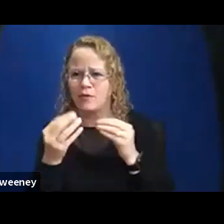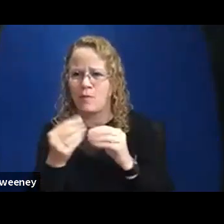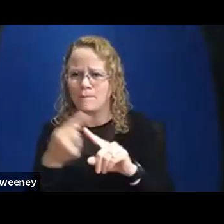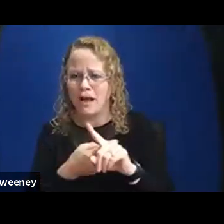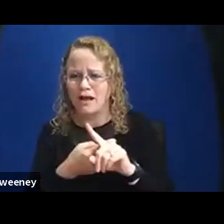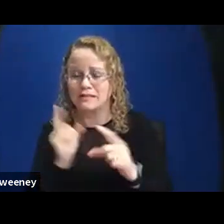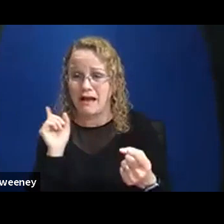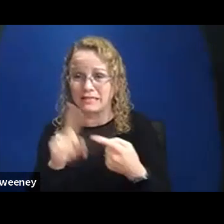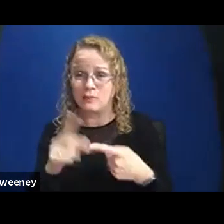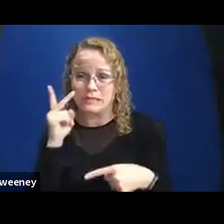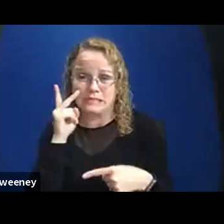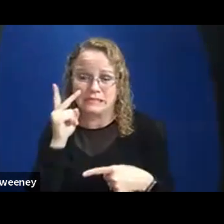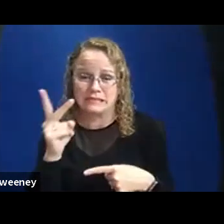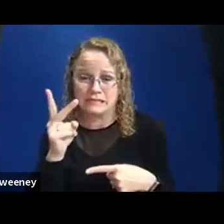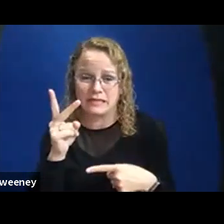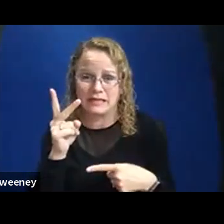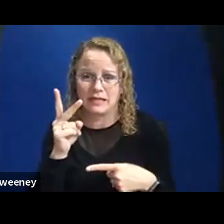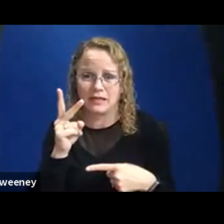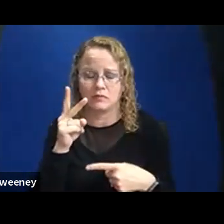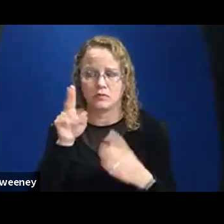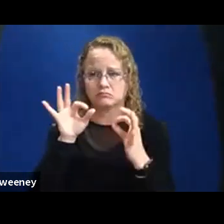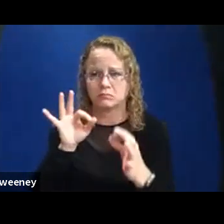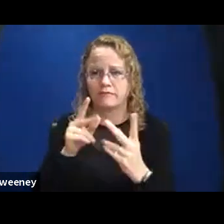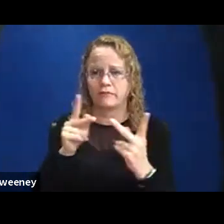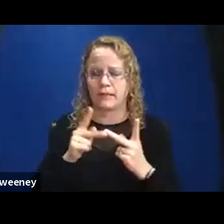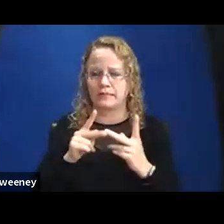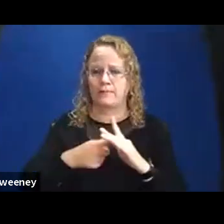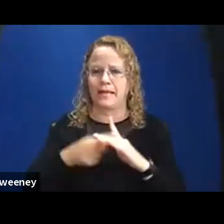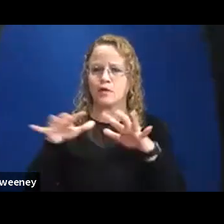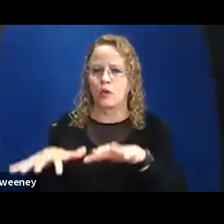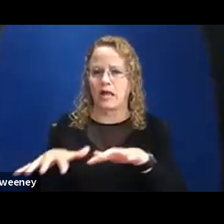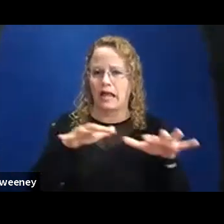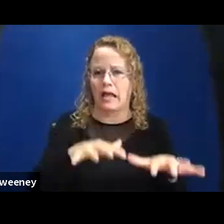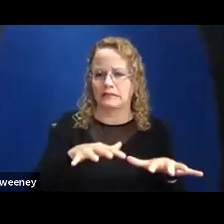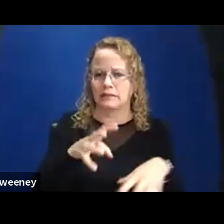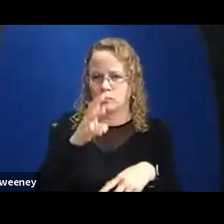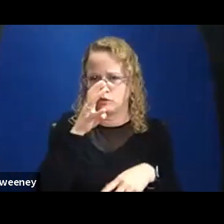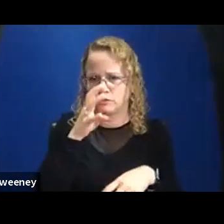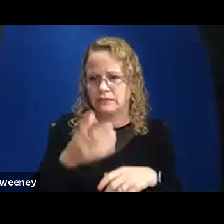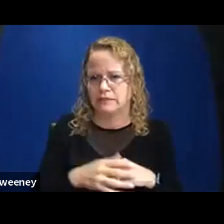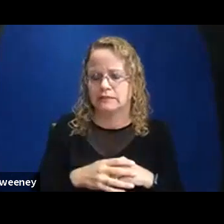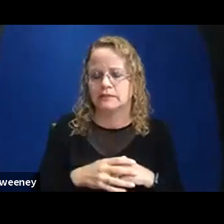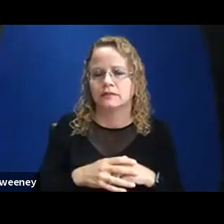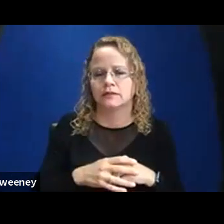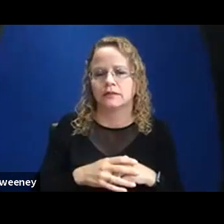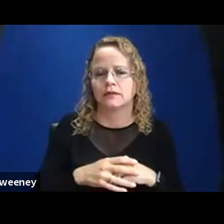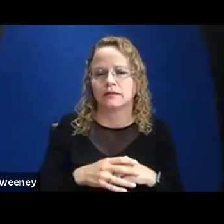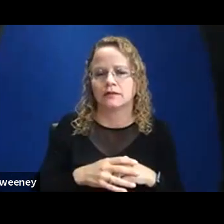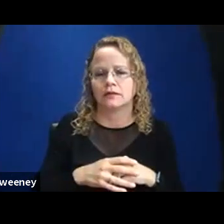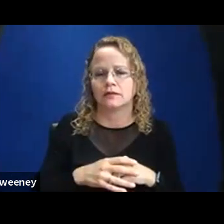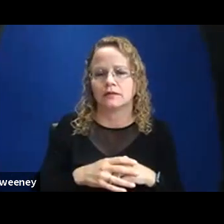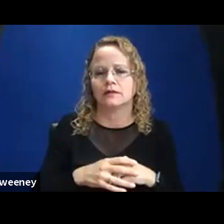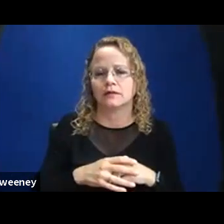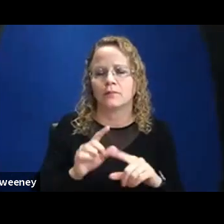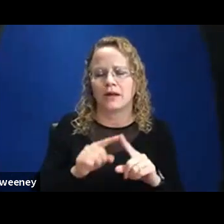masks until we see that we're in that perfect place to begin relaxing some of those restrictions. So but